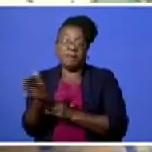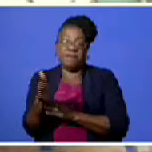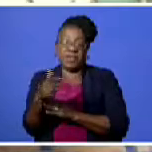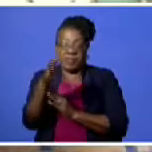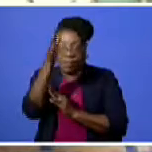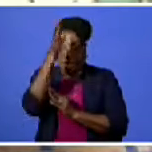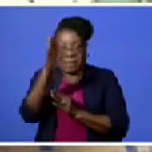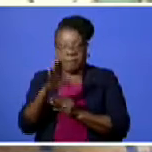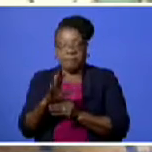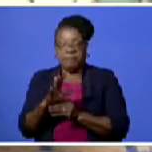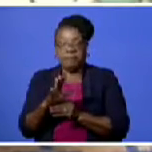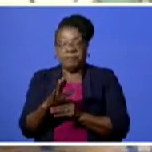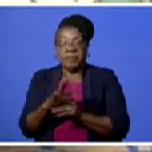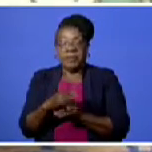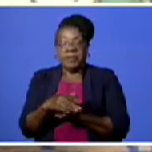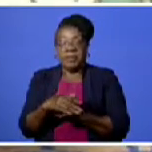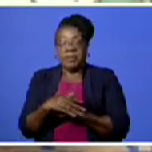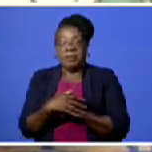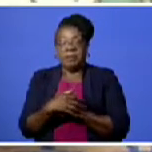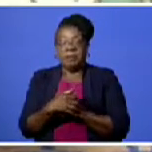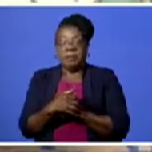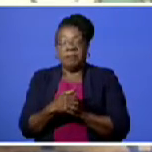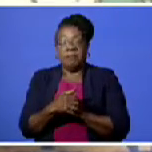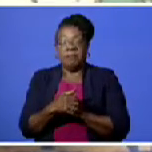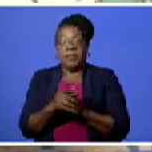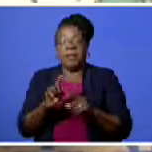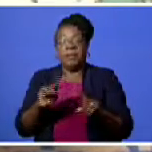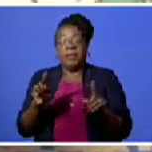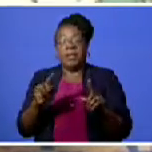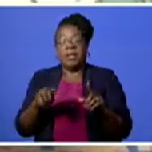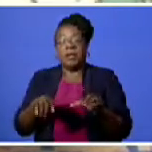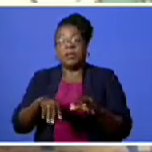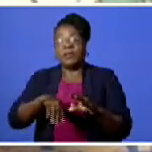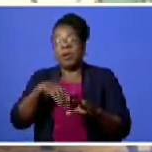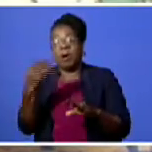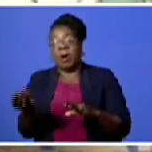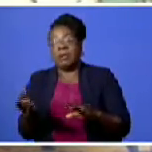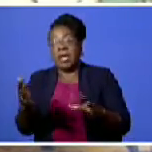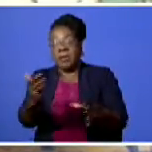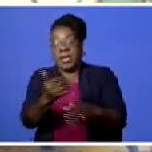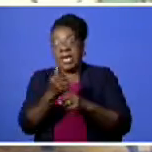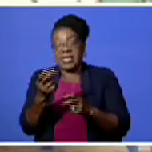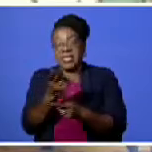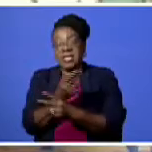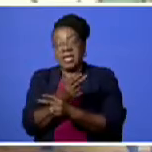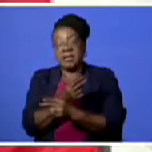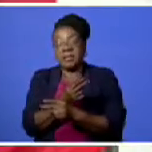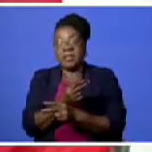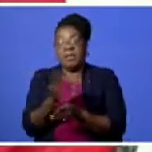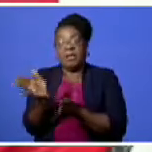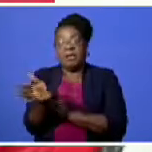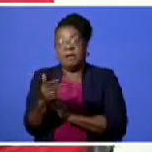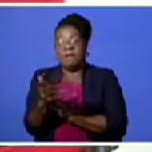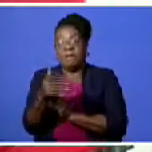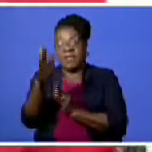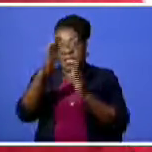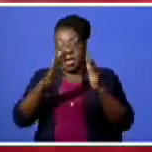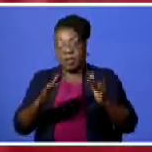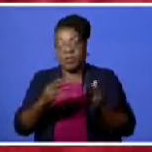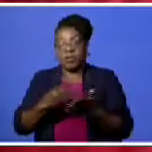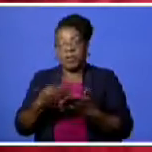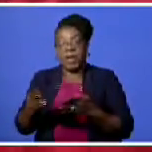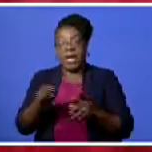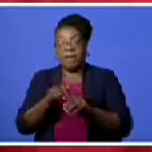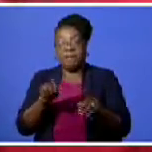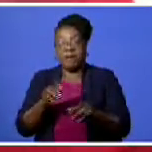houses. I don't know if it'll be certain days they'll be able to go. But as long as we go out and catch the lobster, the fish house will buy them from us. With us